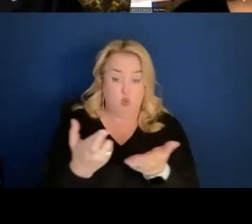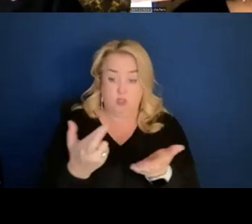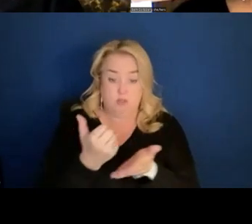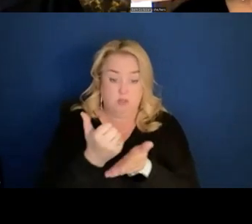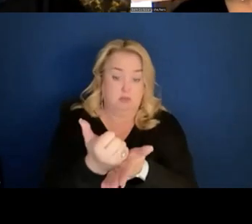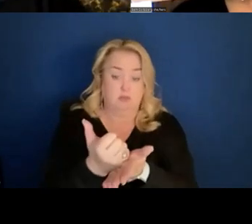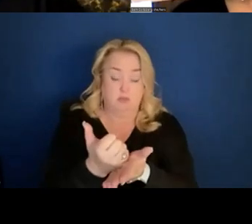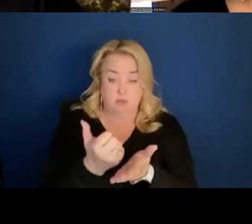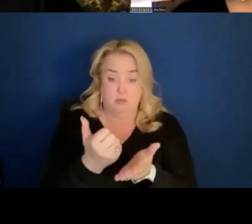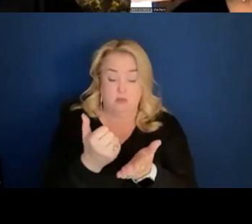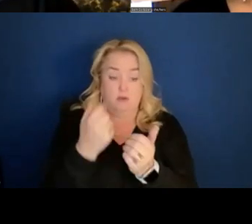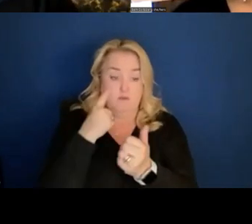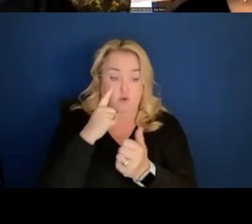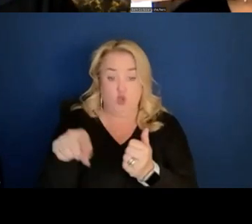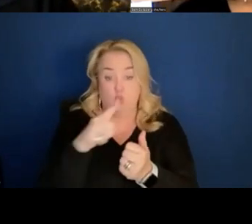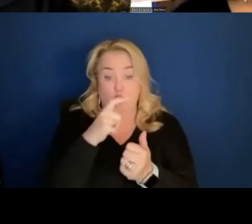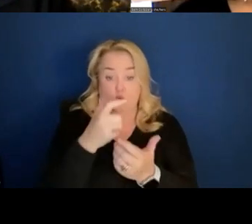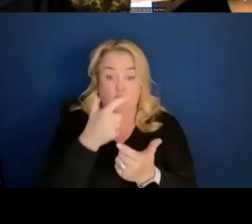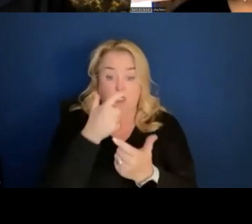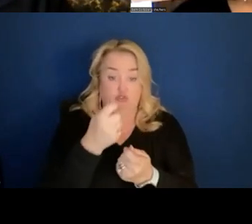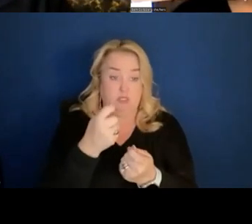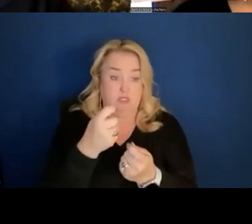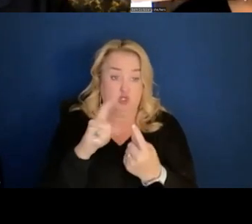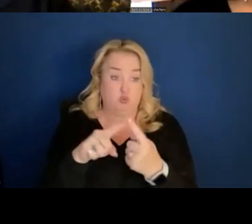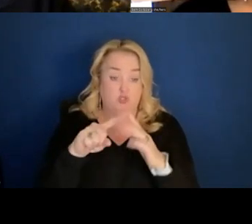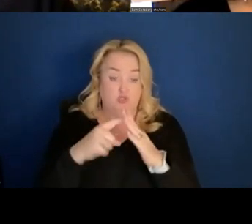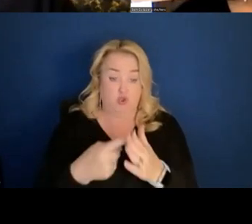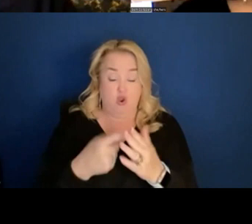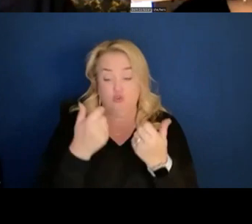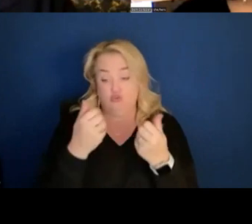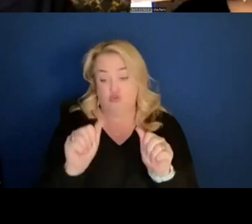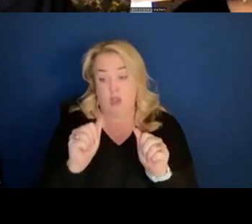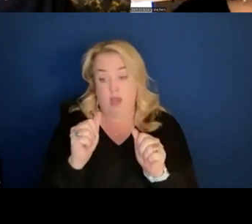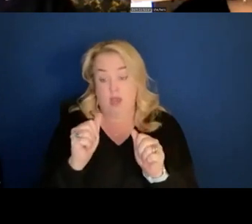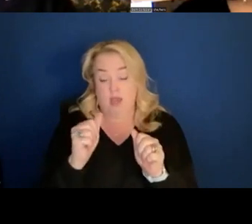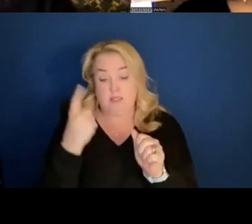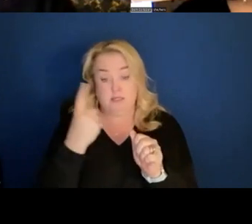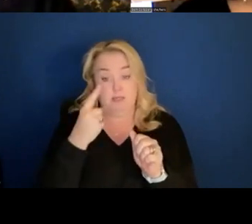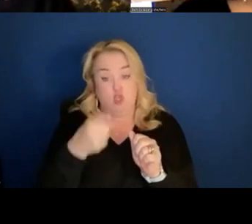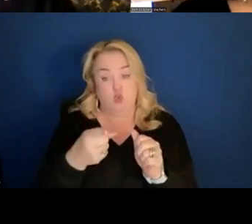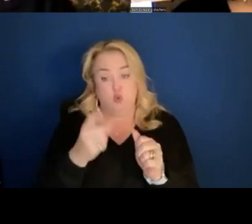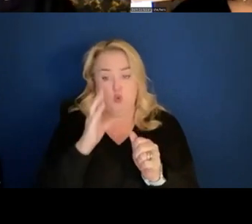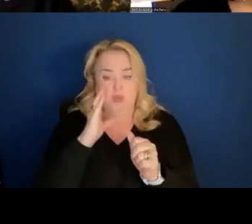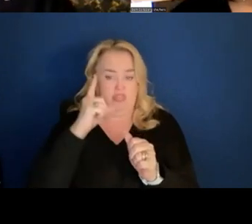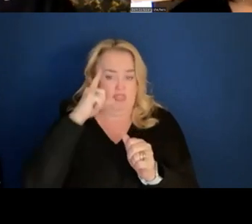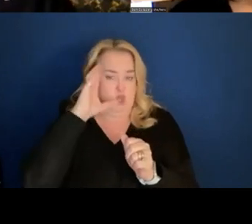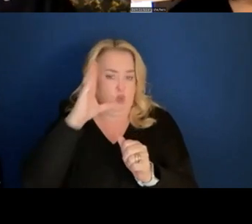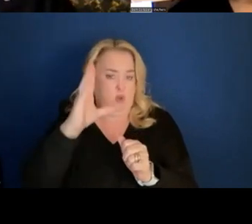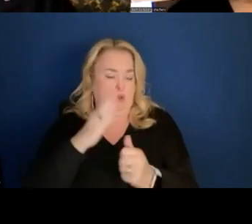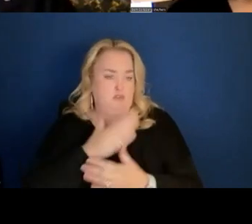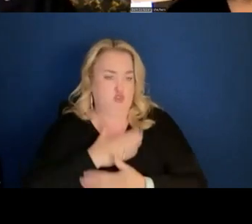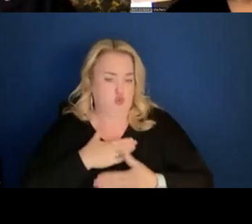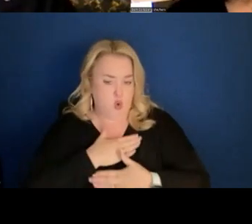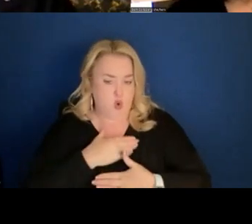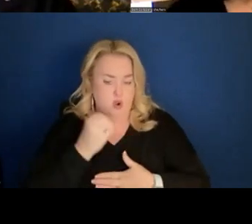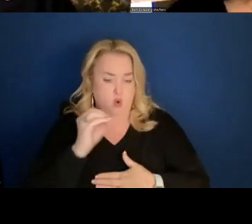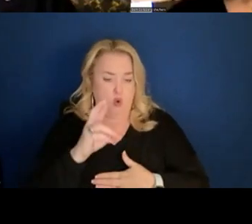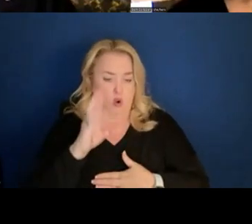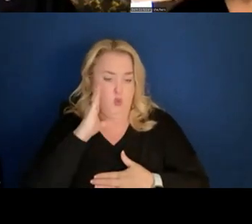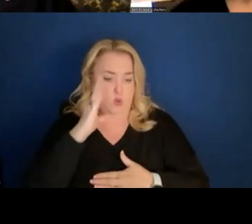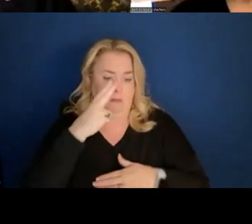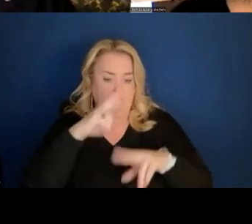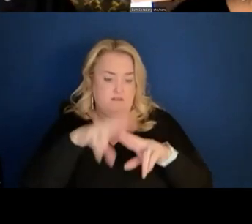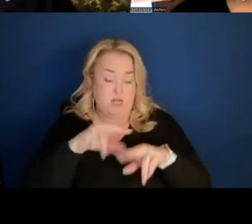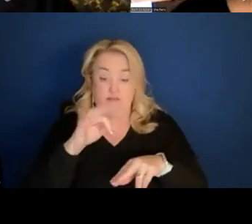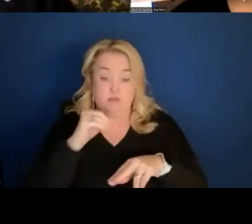of these. Try something, think about what you would enjoy doing, what you think would be fun, and try it. And if it